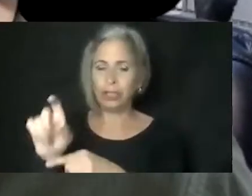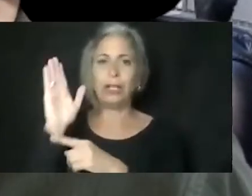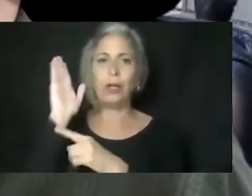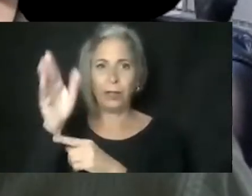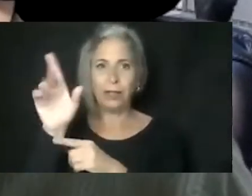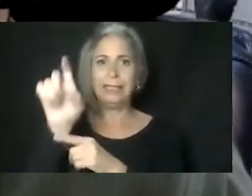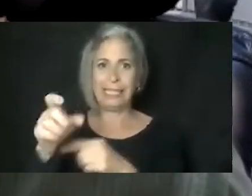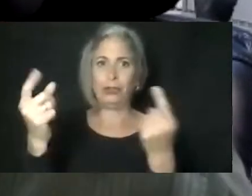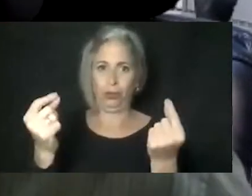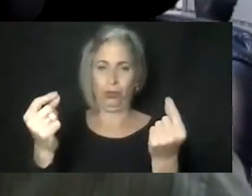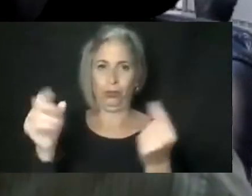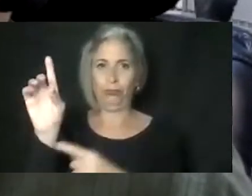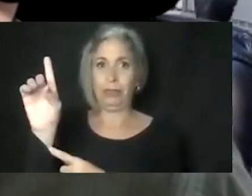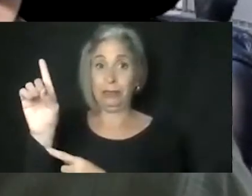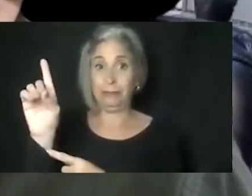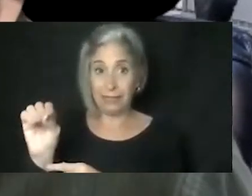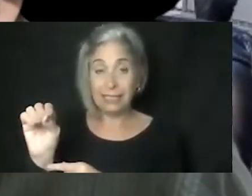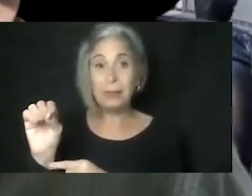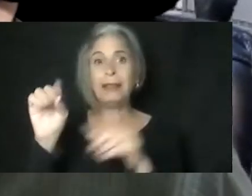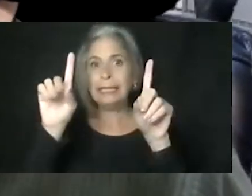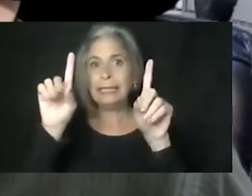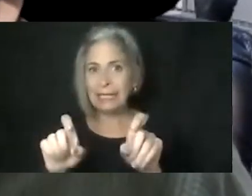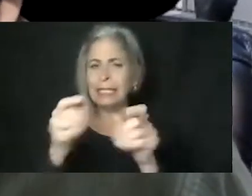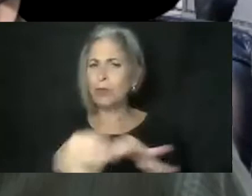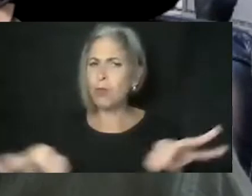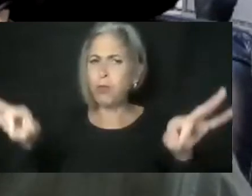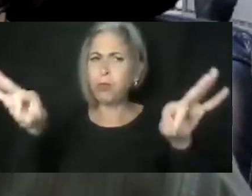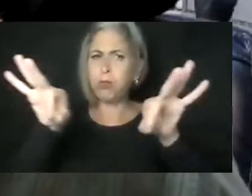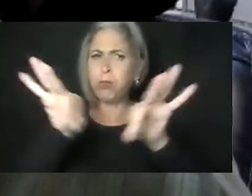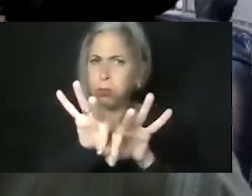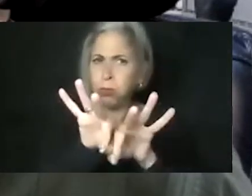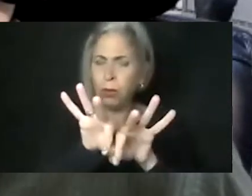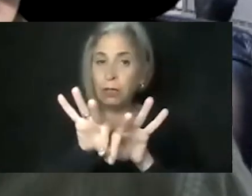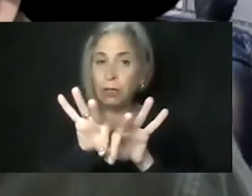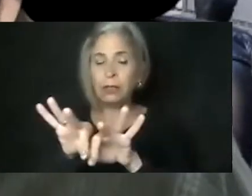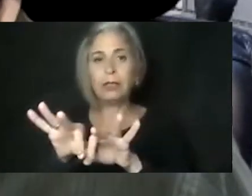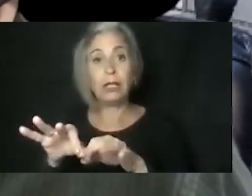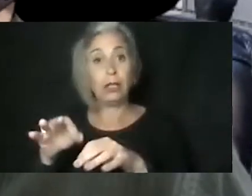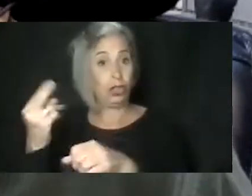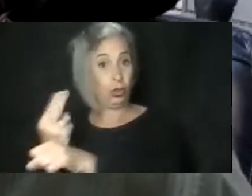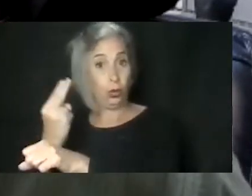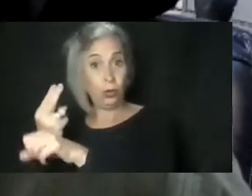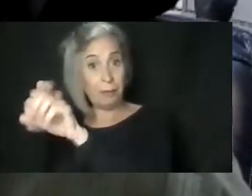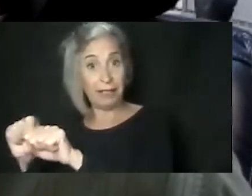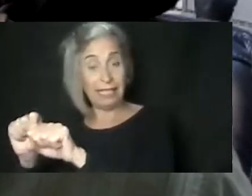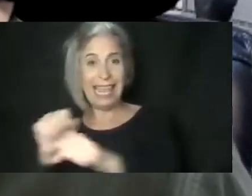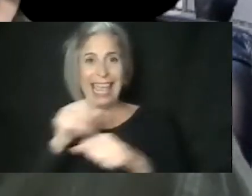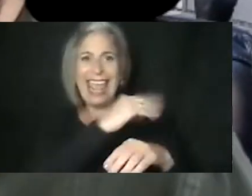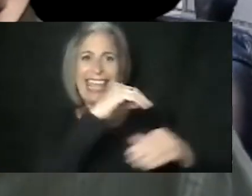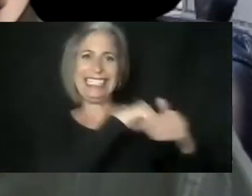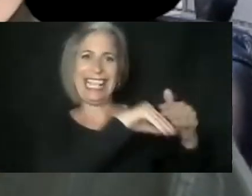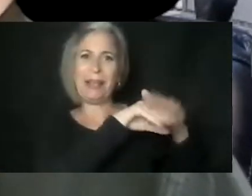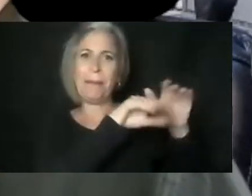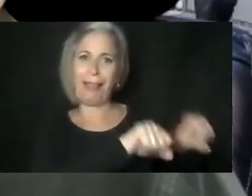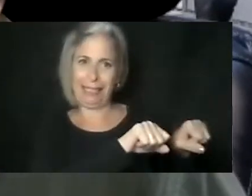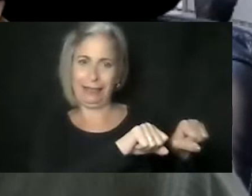people with disabilities is crucially important in order to ensure both accessibility and usability.